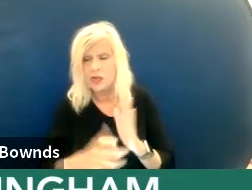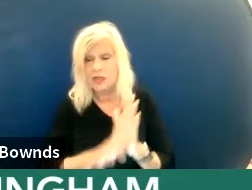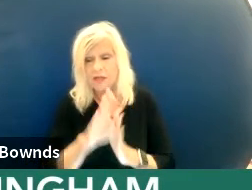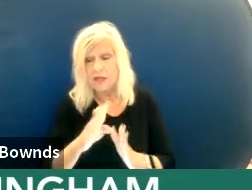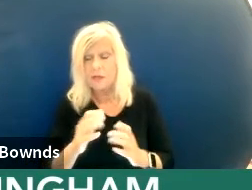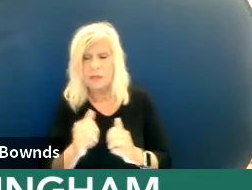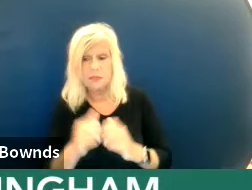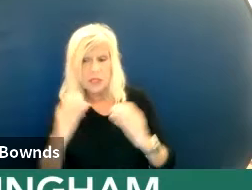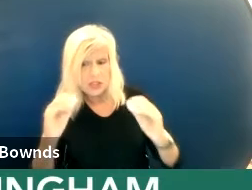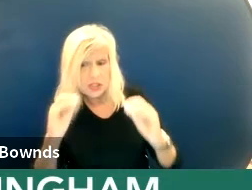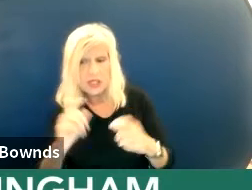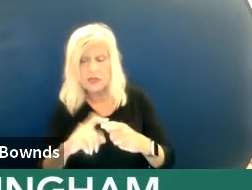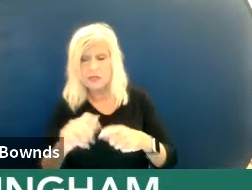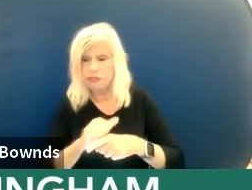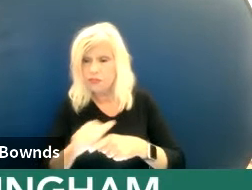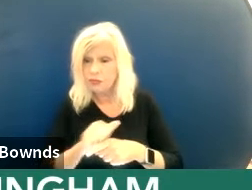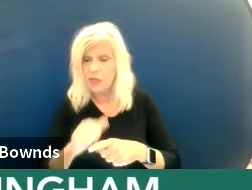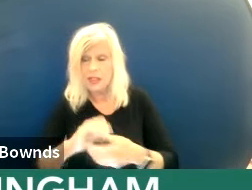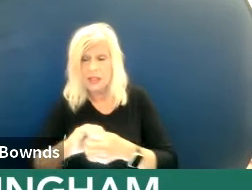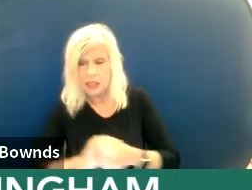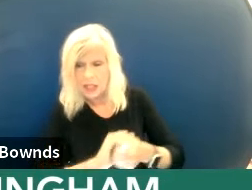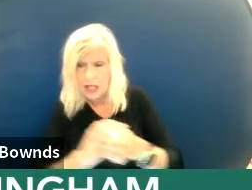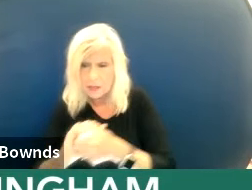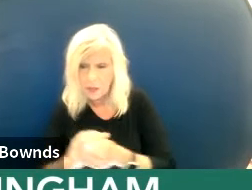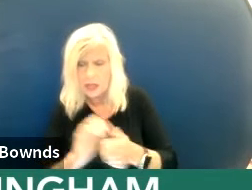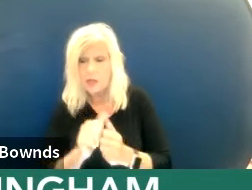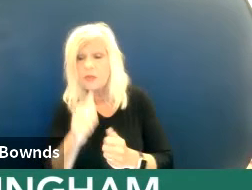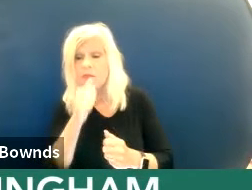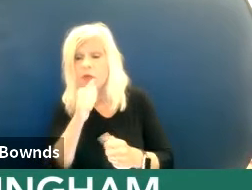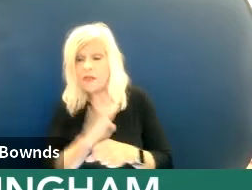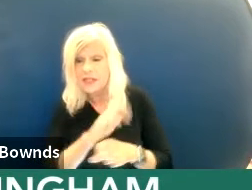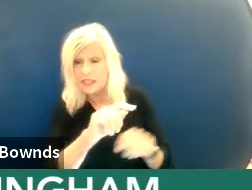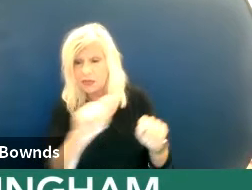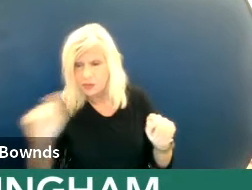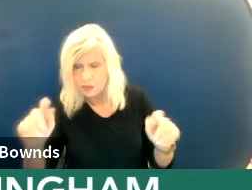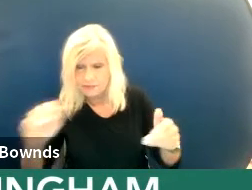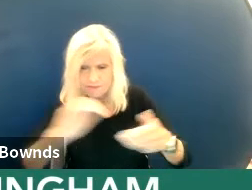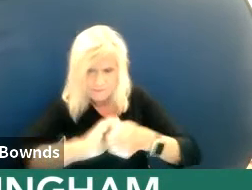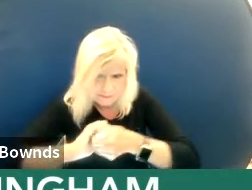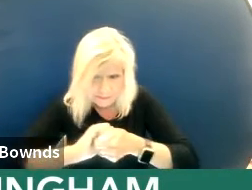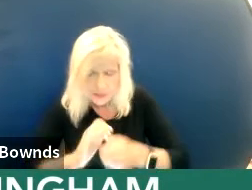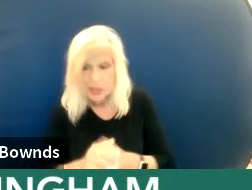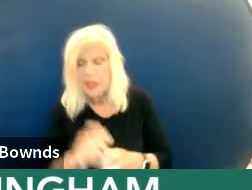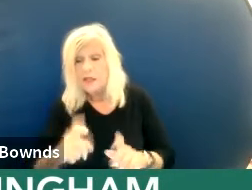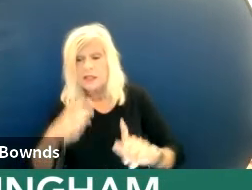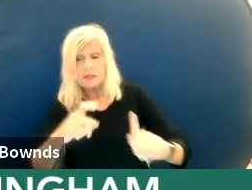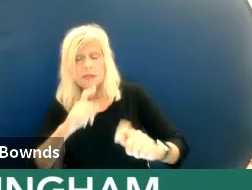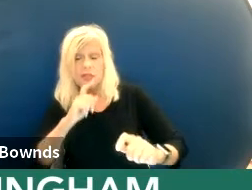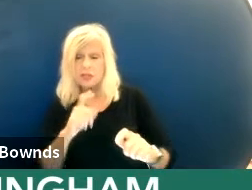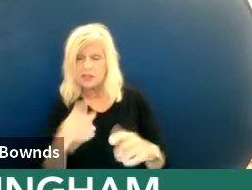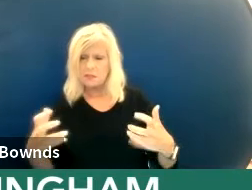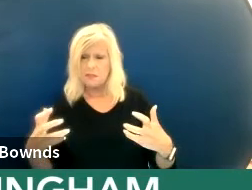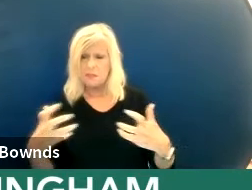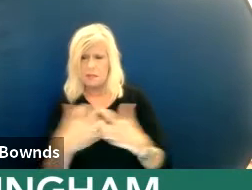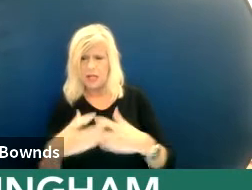education, training, and collaboration with the private sector. This mission is very consistent with the mission and the vision